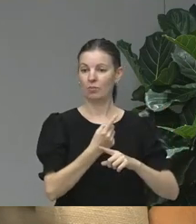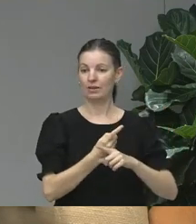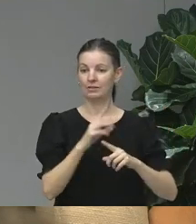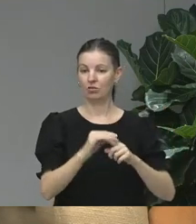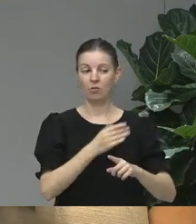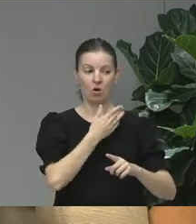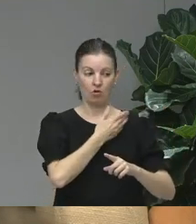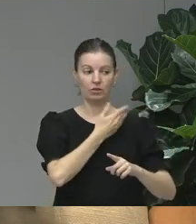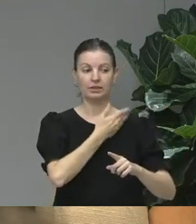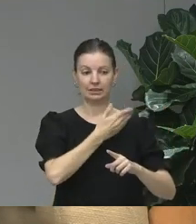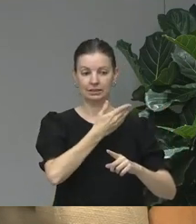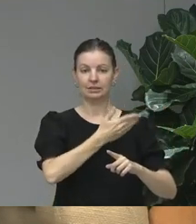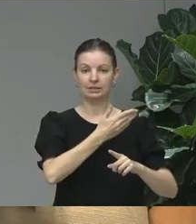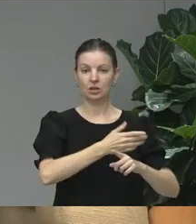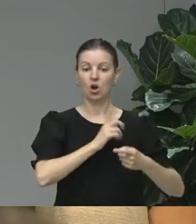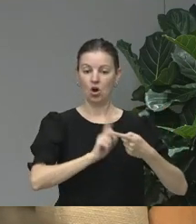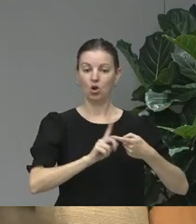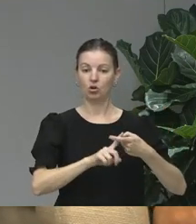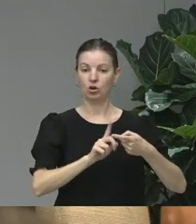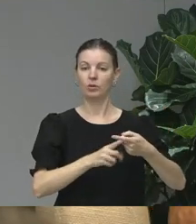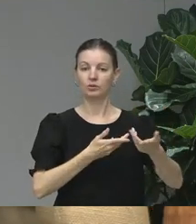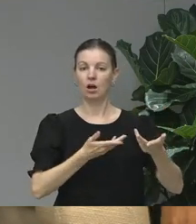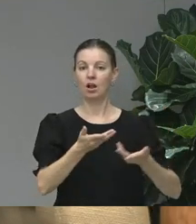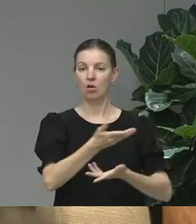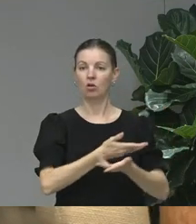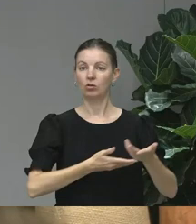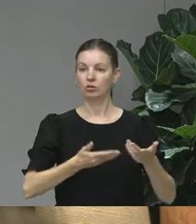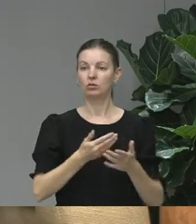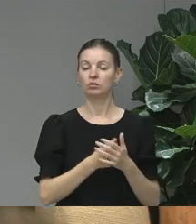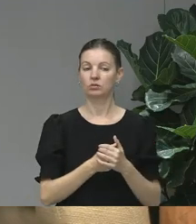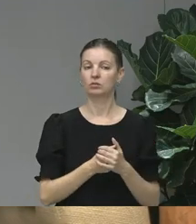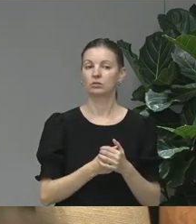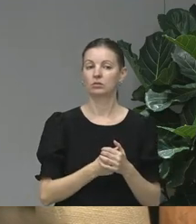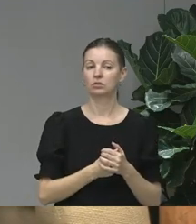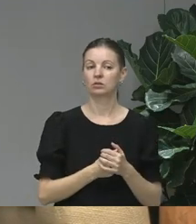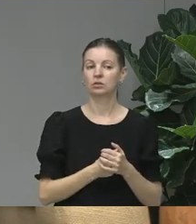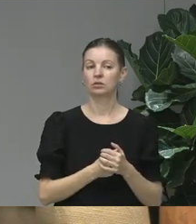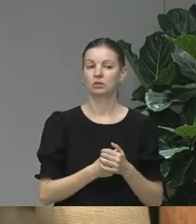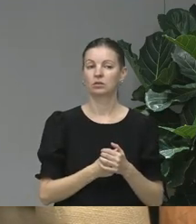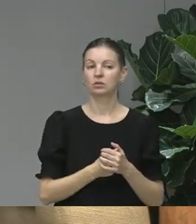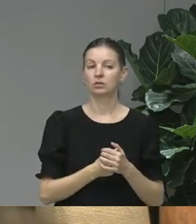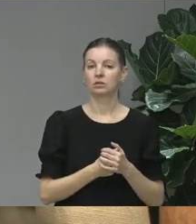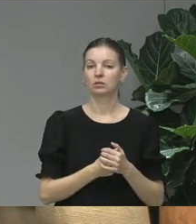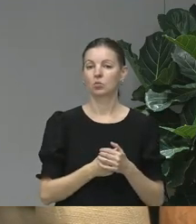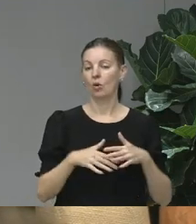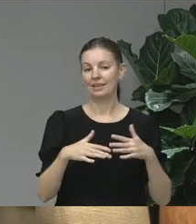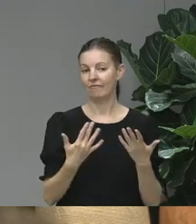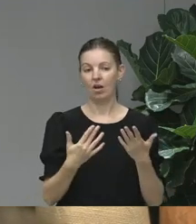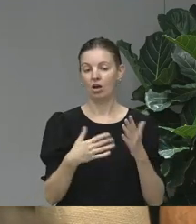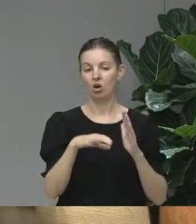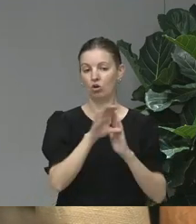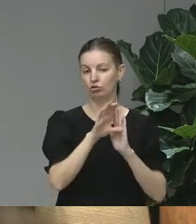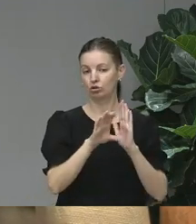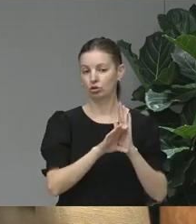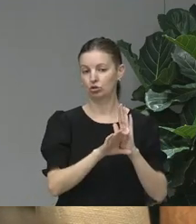it's an ongoing dialogue of consideration. So within whatever constitutional constraints,